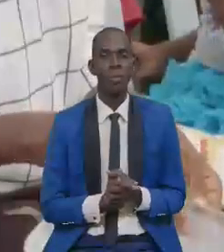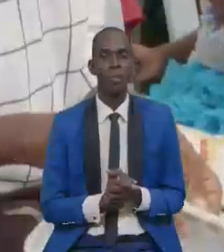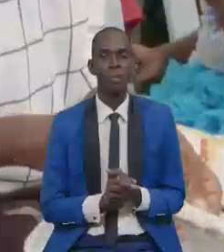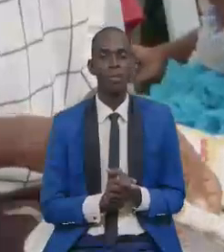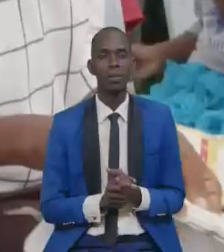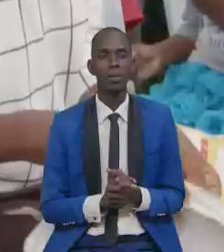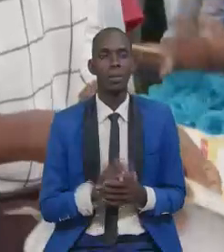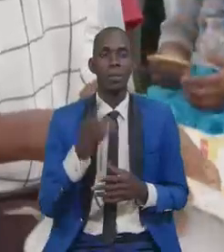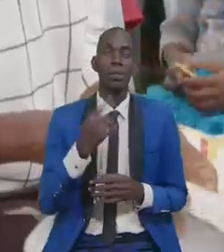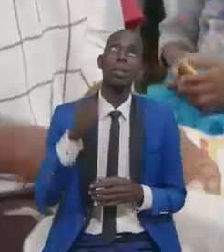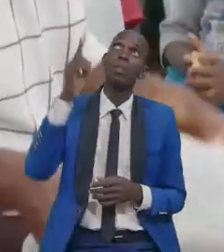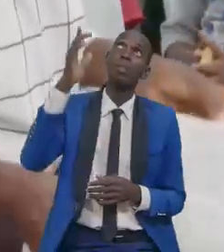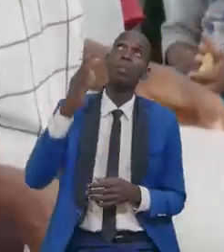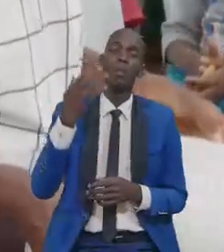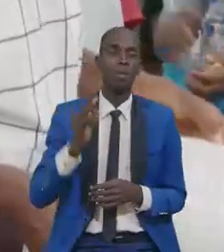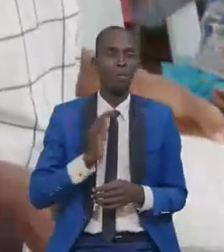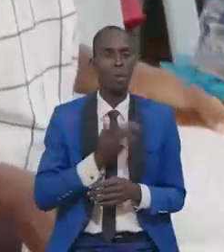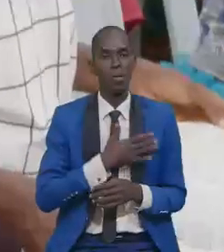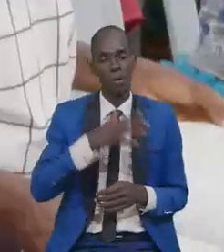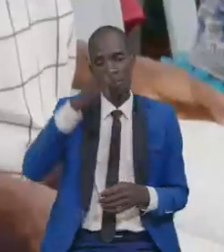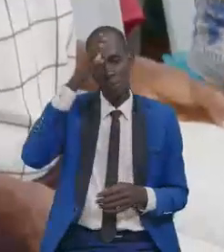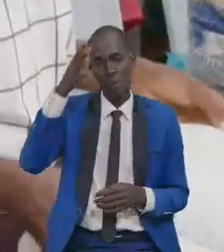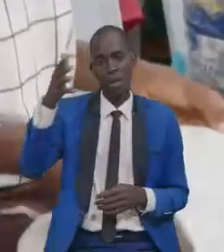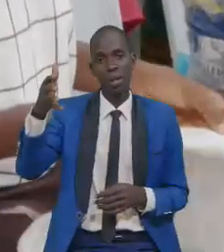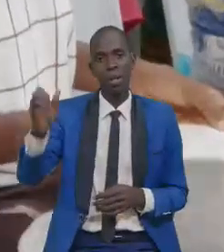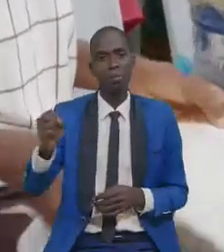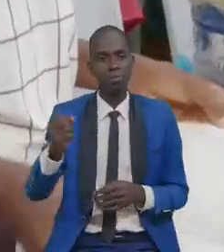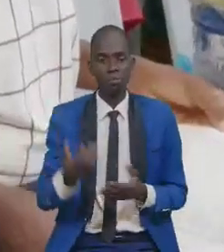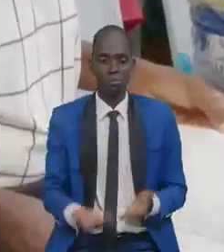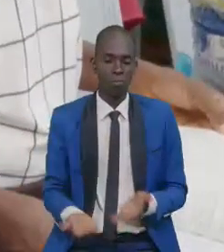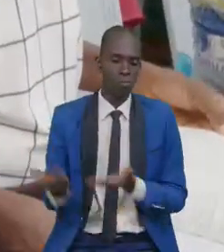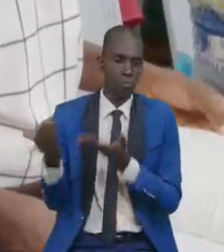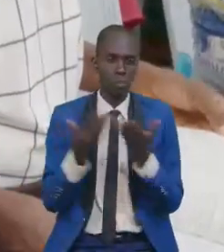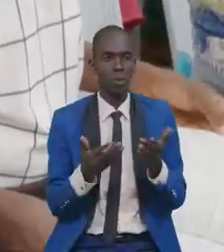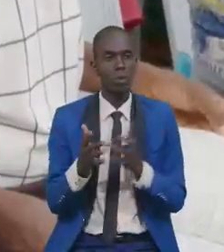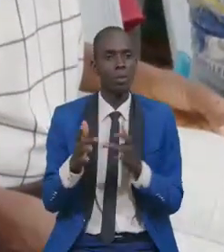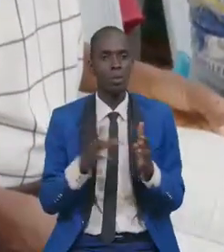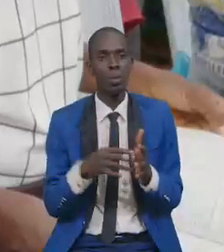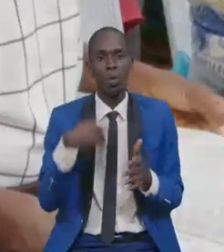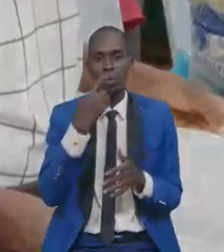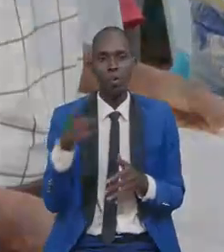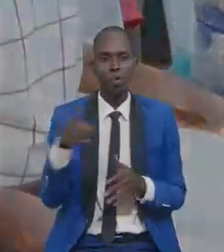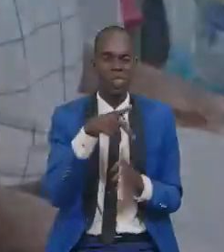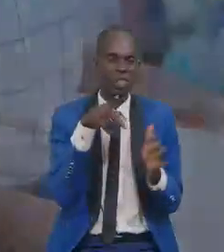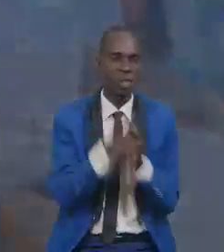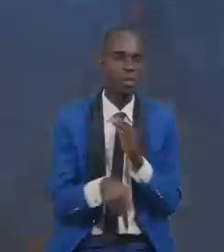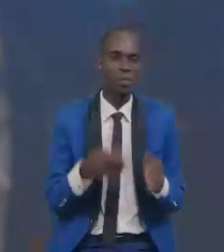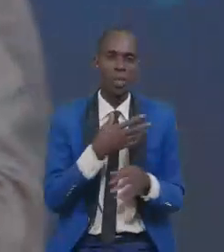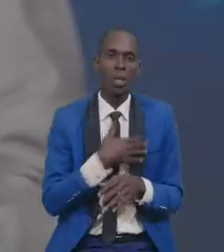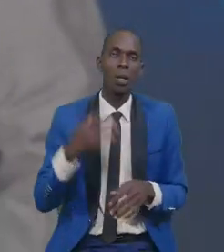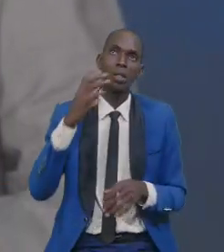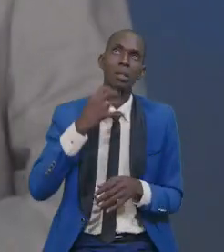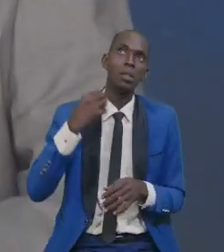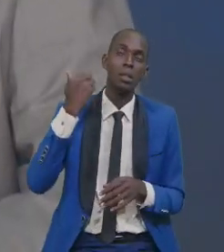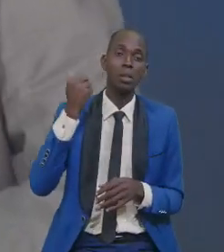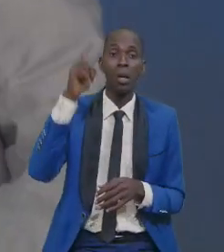the God of our fathers restored Jesus, whom ye slew and hanged on a